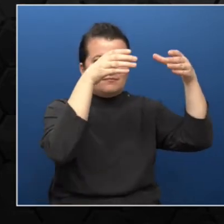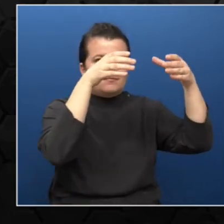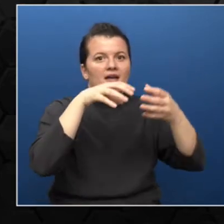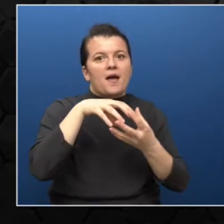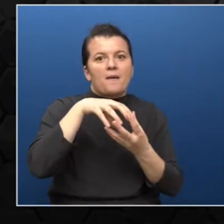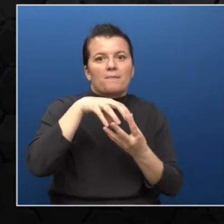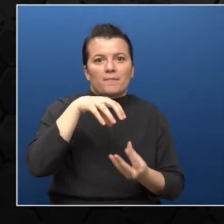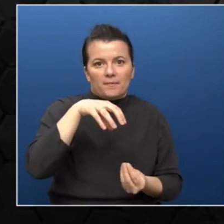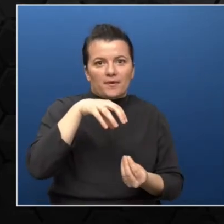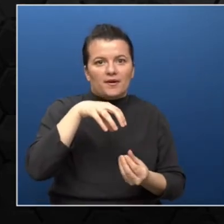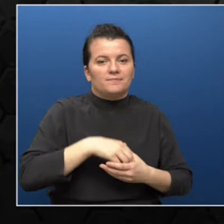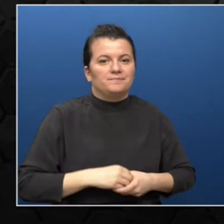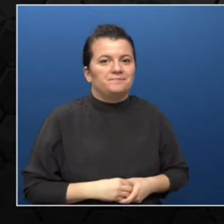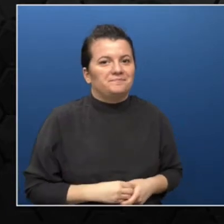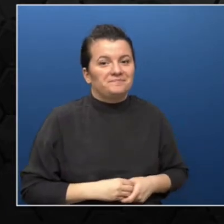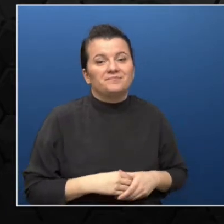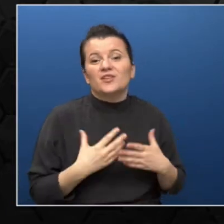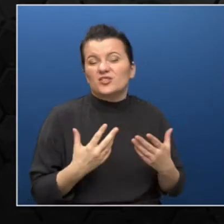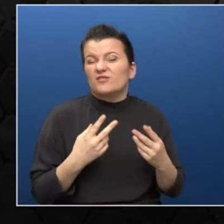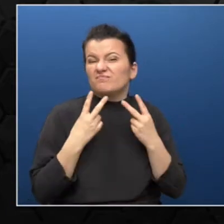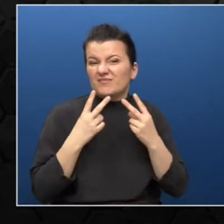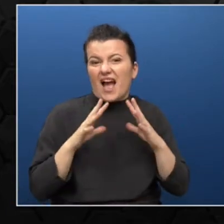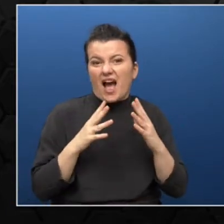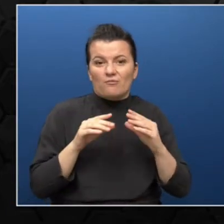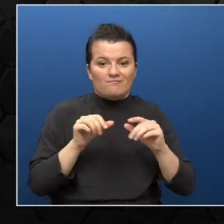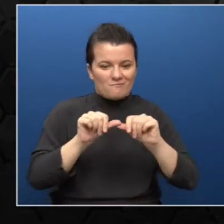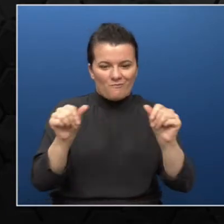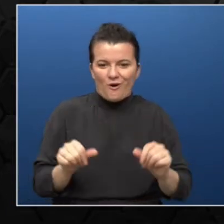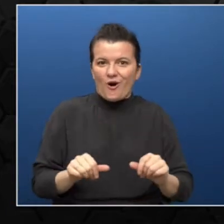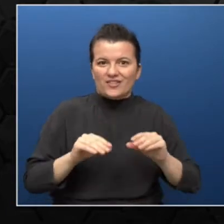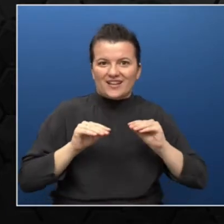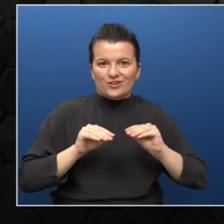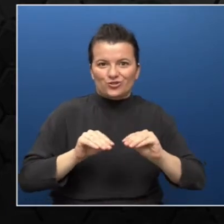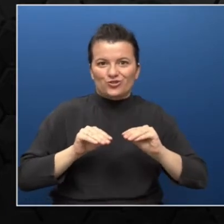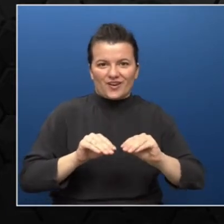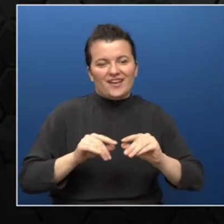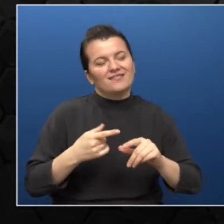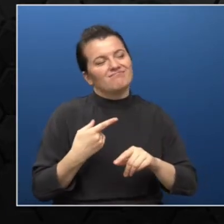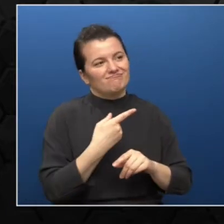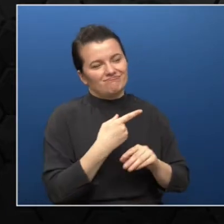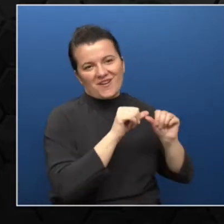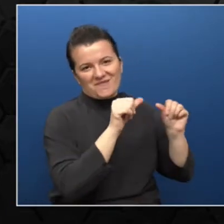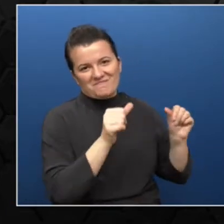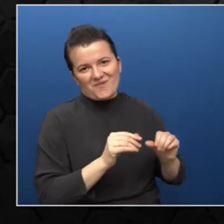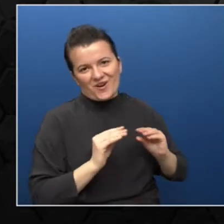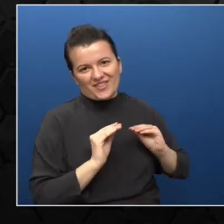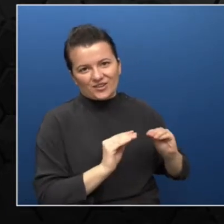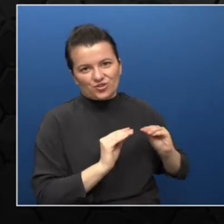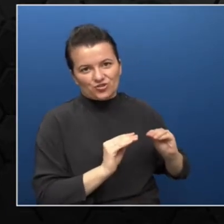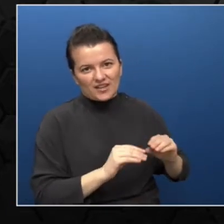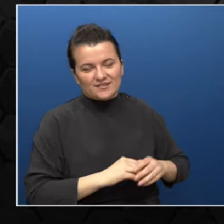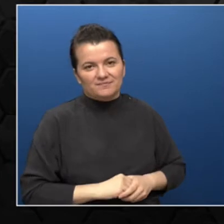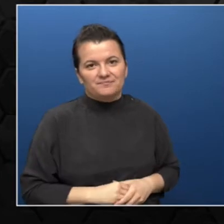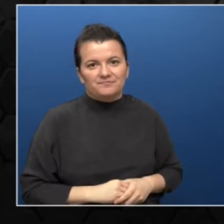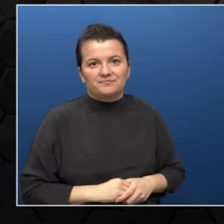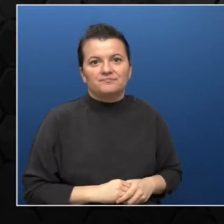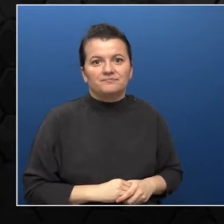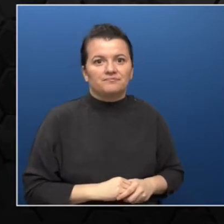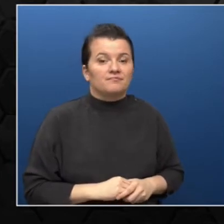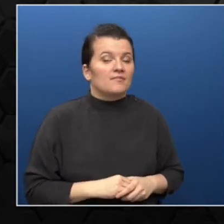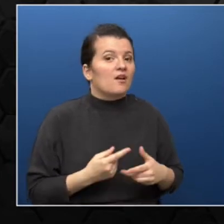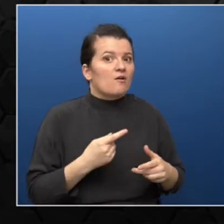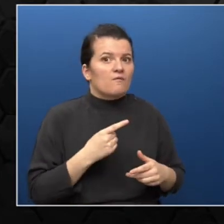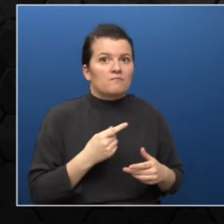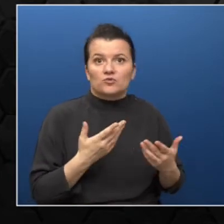of trying out your model and then improving it is super effective if you want to iterate